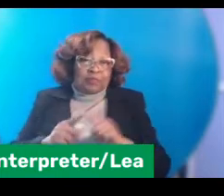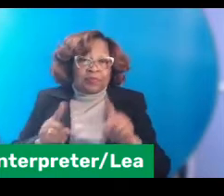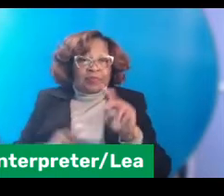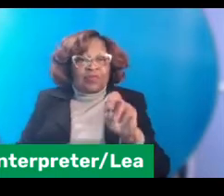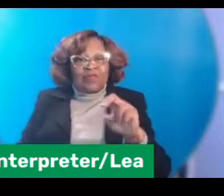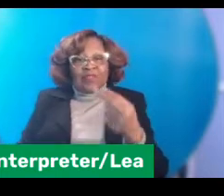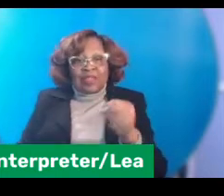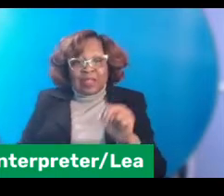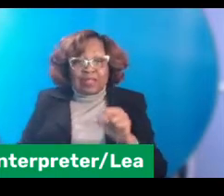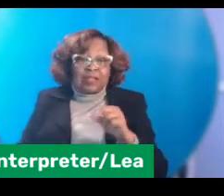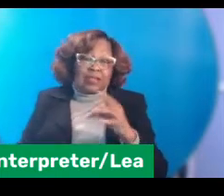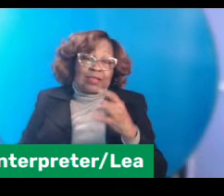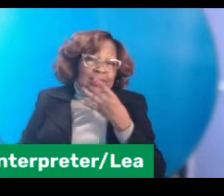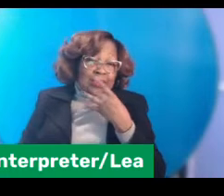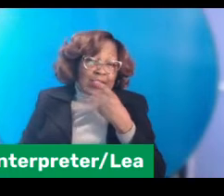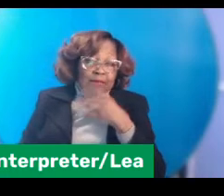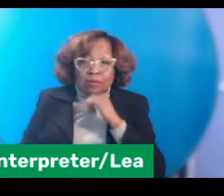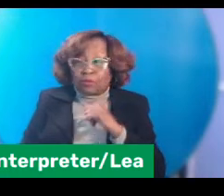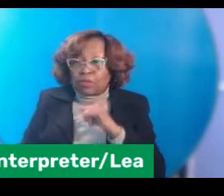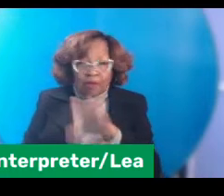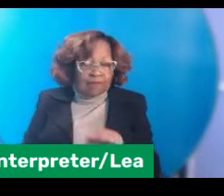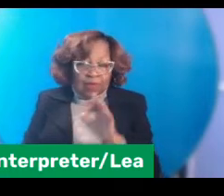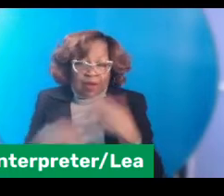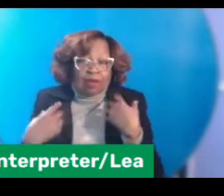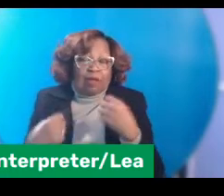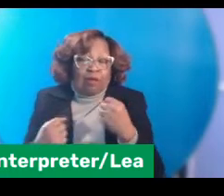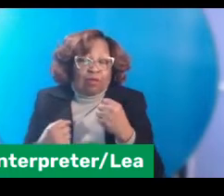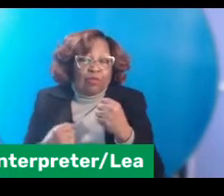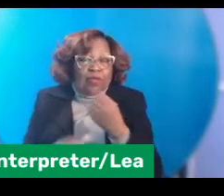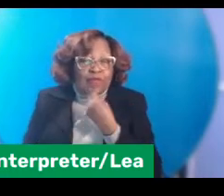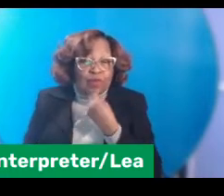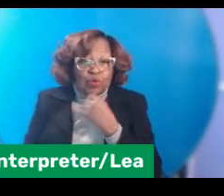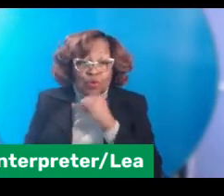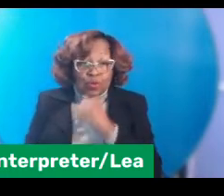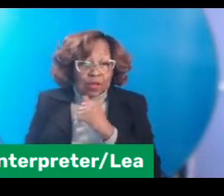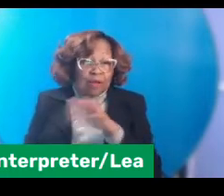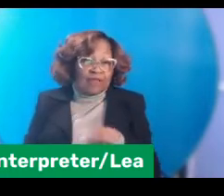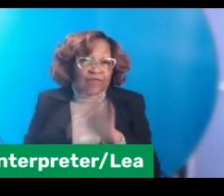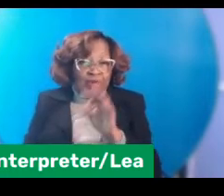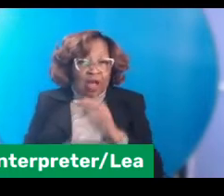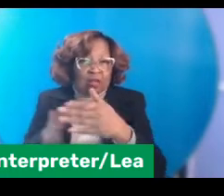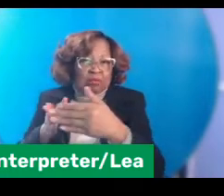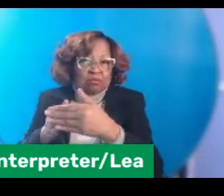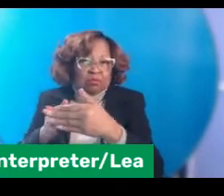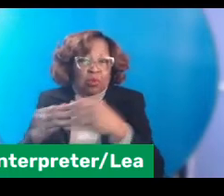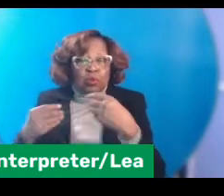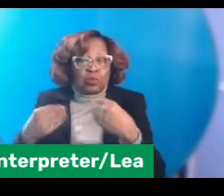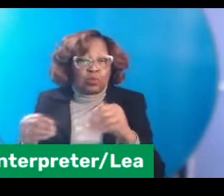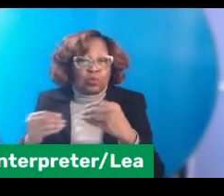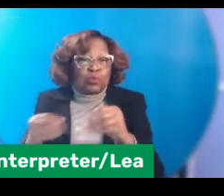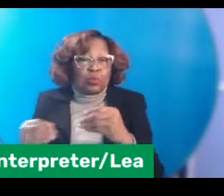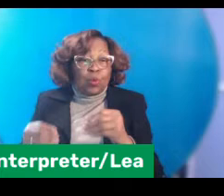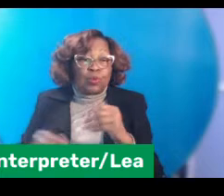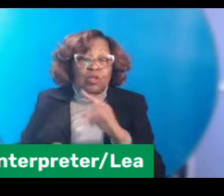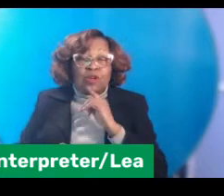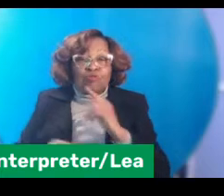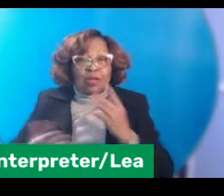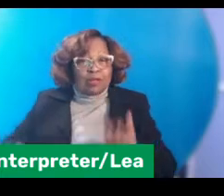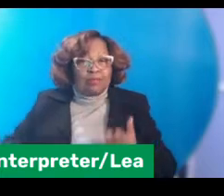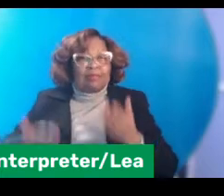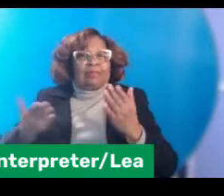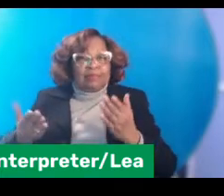and snacks that you would not find, healthy food that you would not find at some of these corner stores, and really uplifting